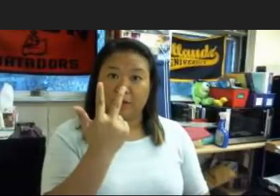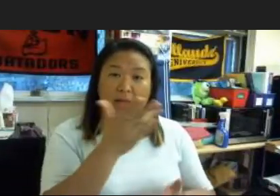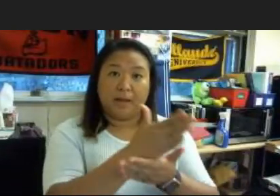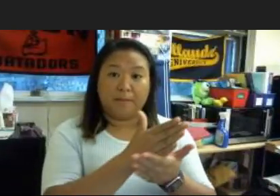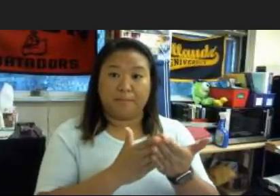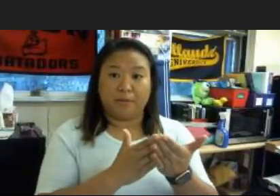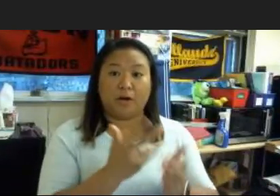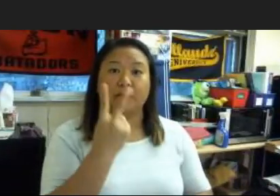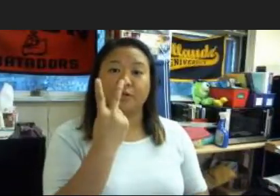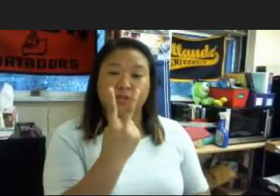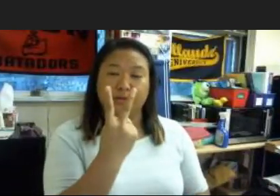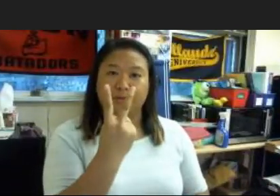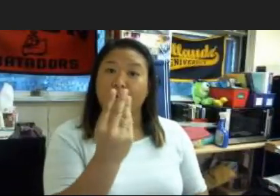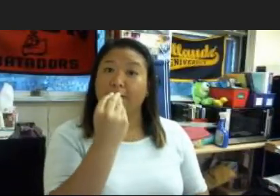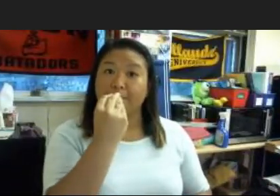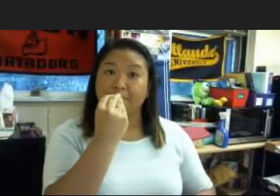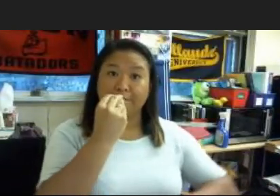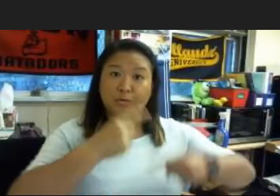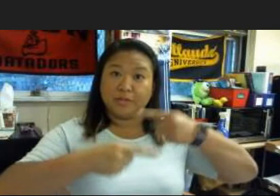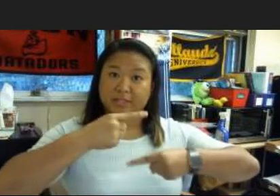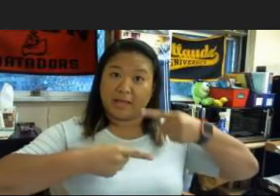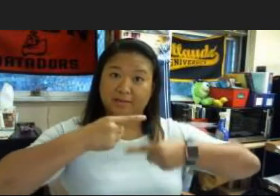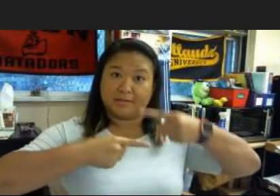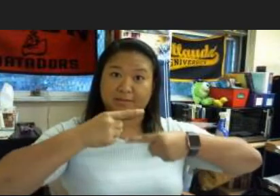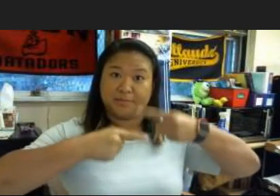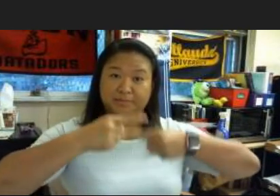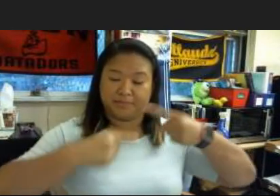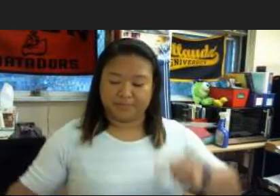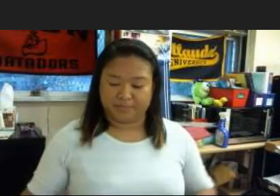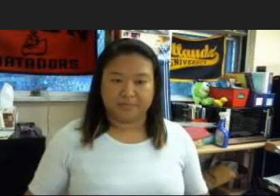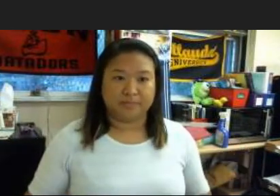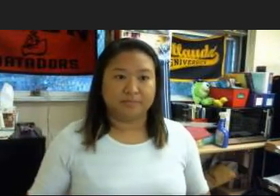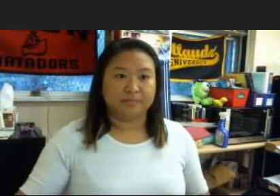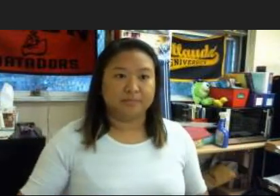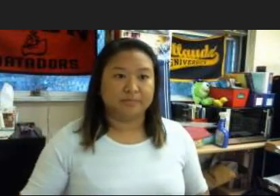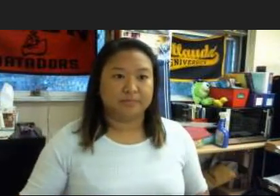Unit 3, Part 2, Food Signs.